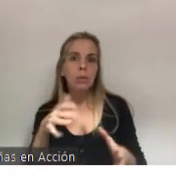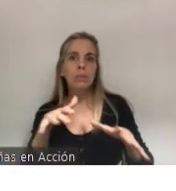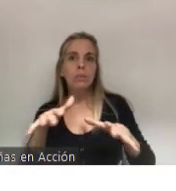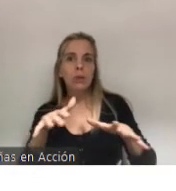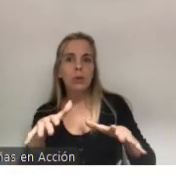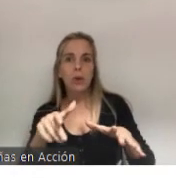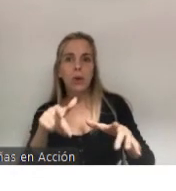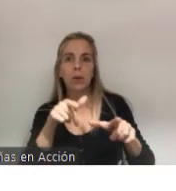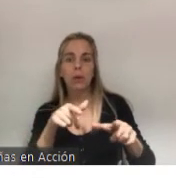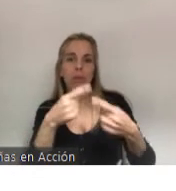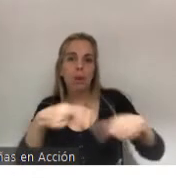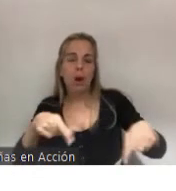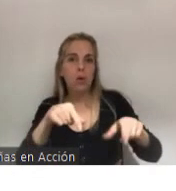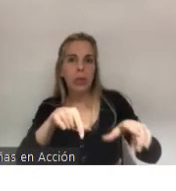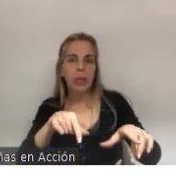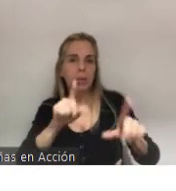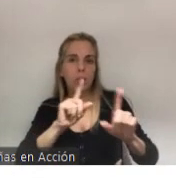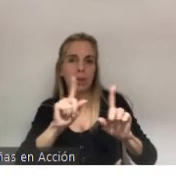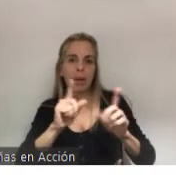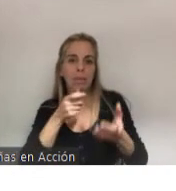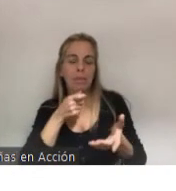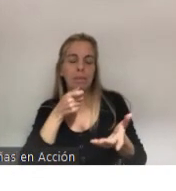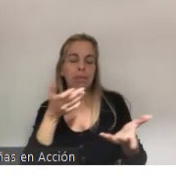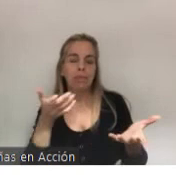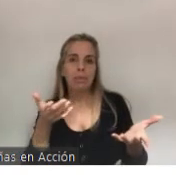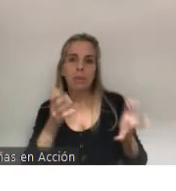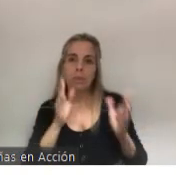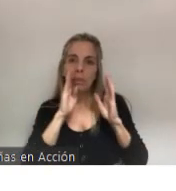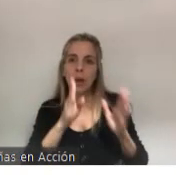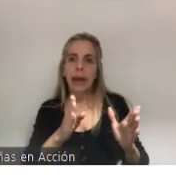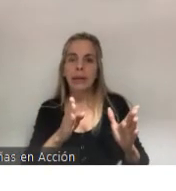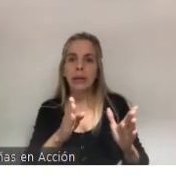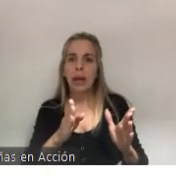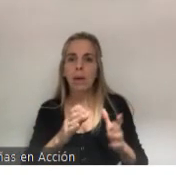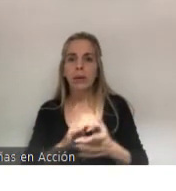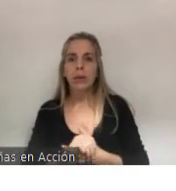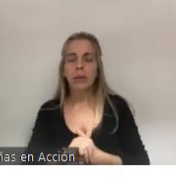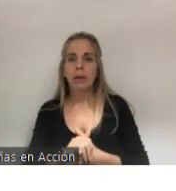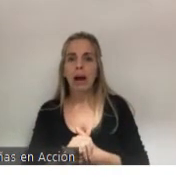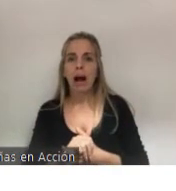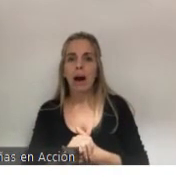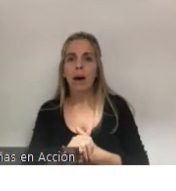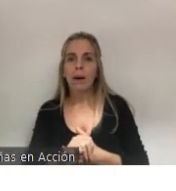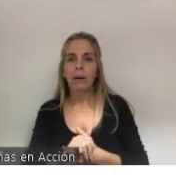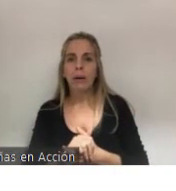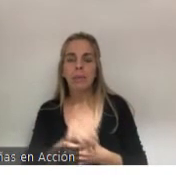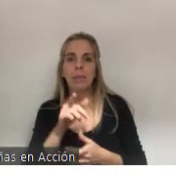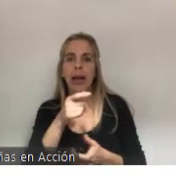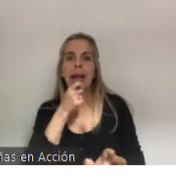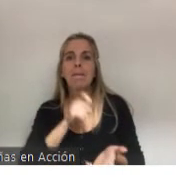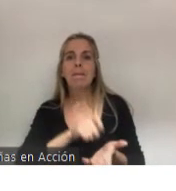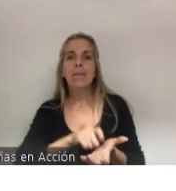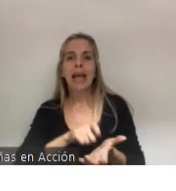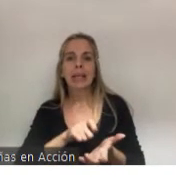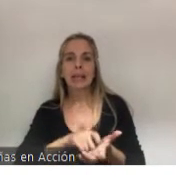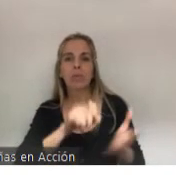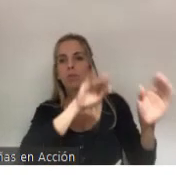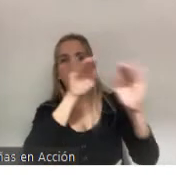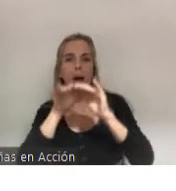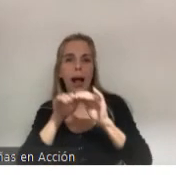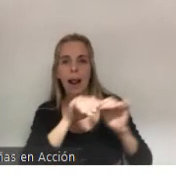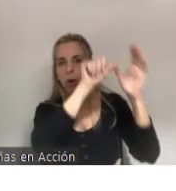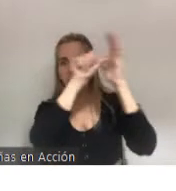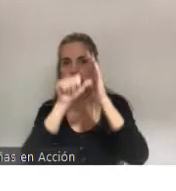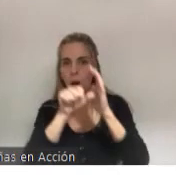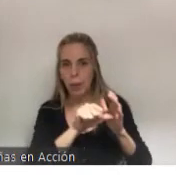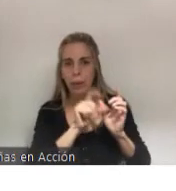we will have a scene where resources won't be aimed at the media turning